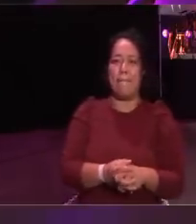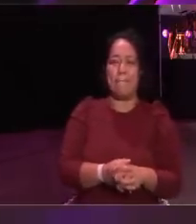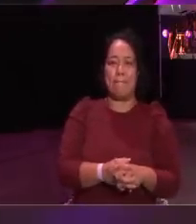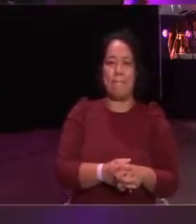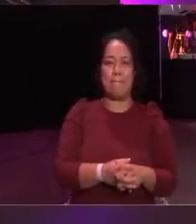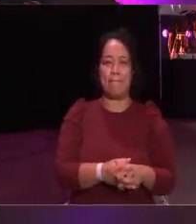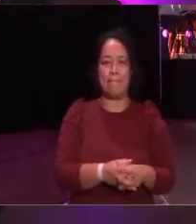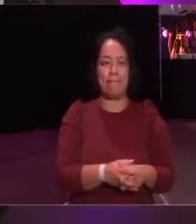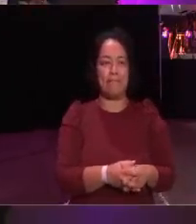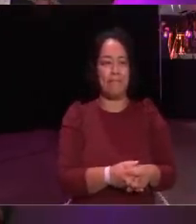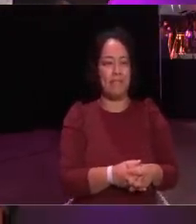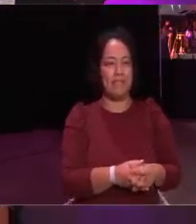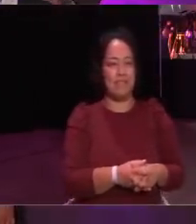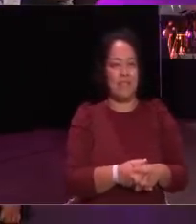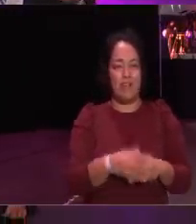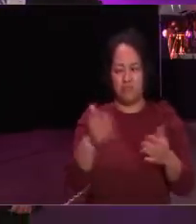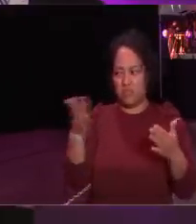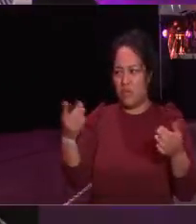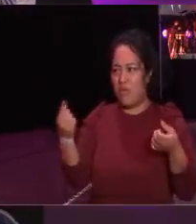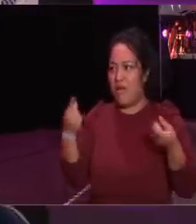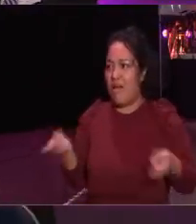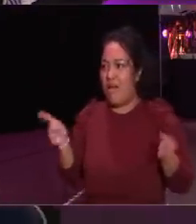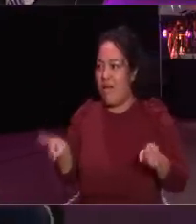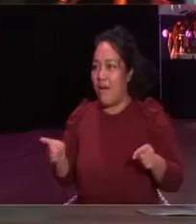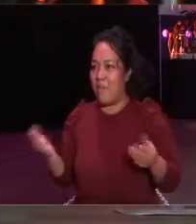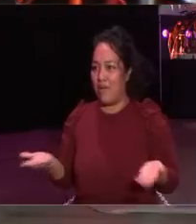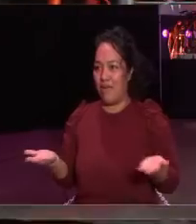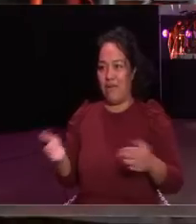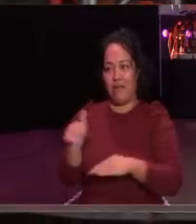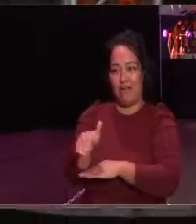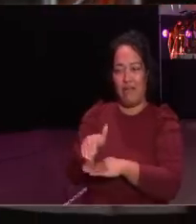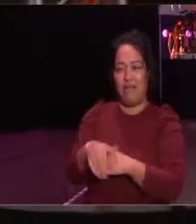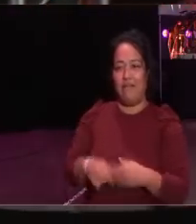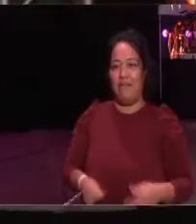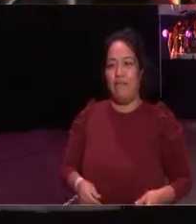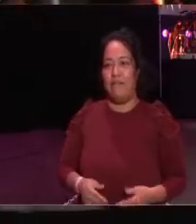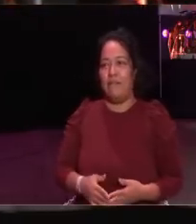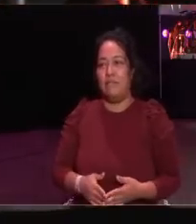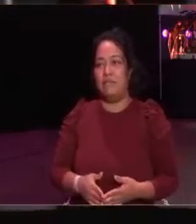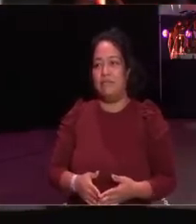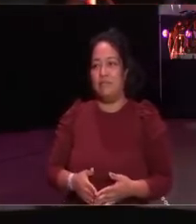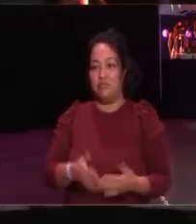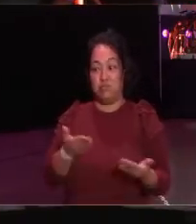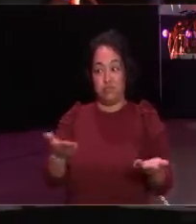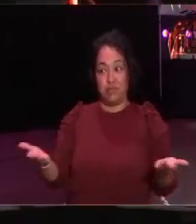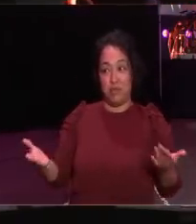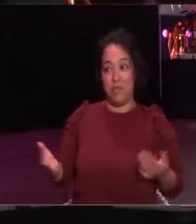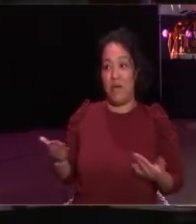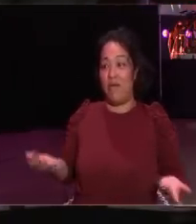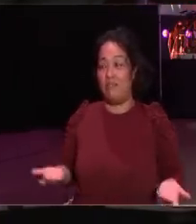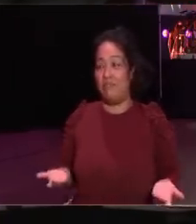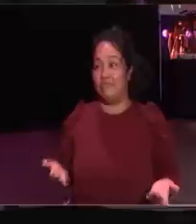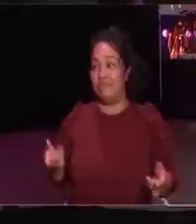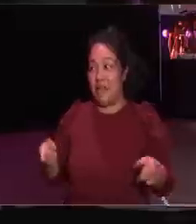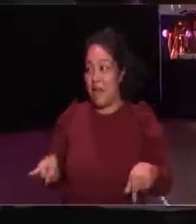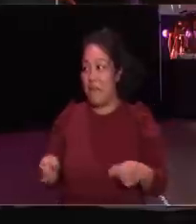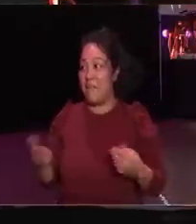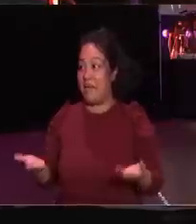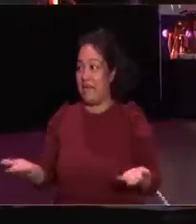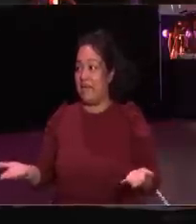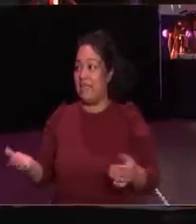Algo va a pasar aquí en esta something's noche. Going to happen here tonight. Algo va a pasar something's aquí para la gloria de Dios. Here for the glory of